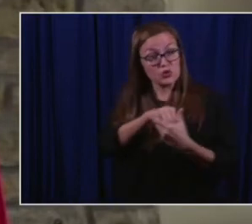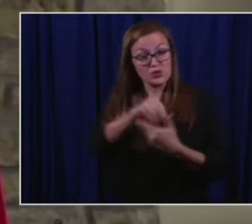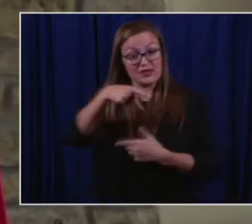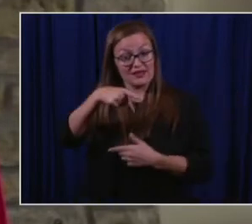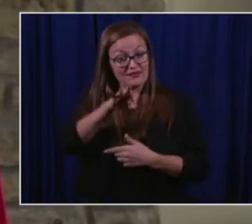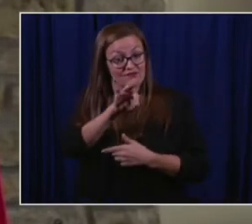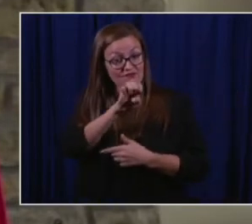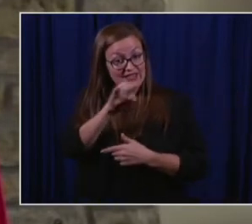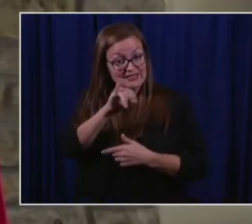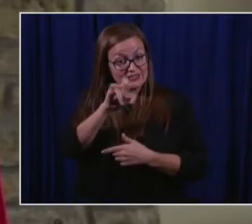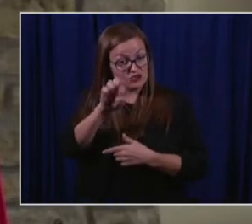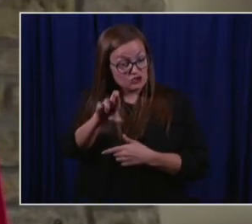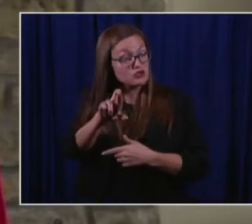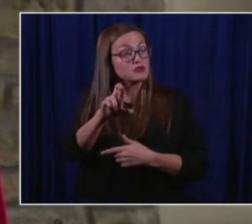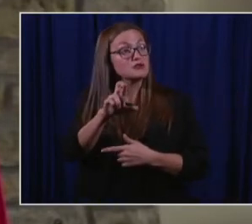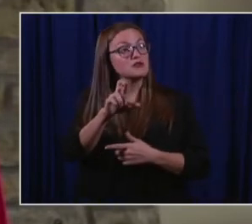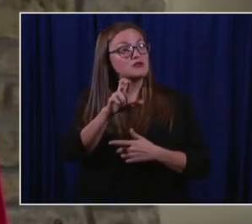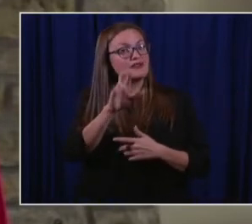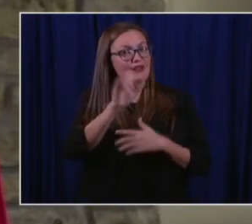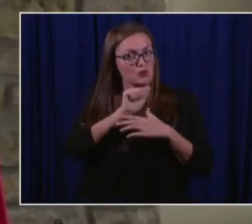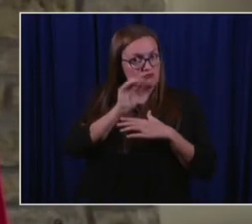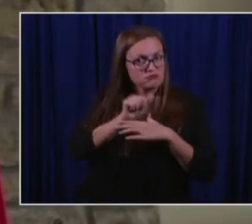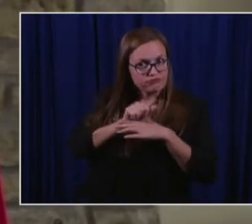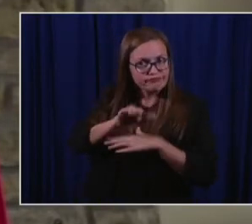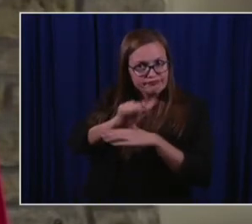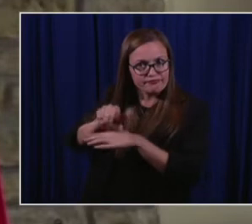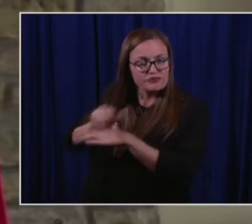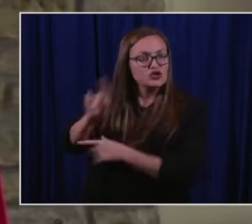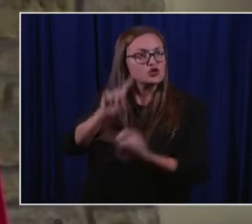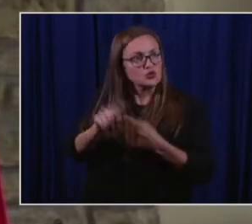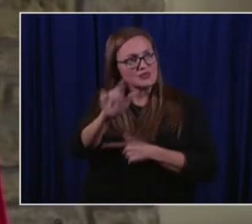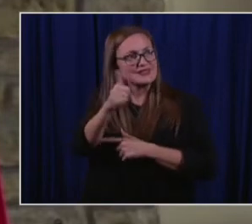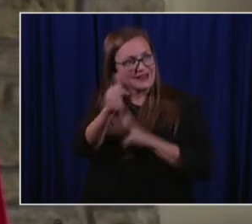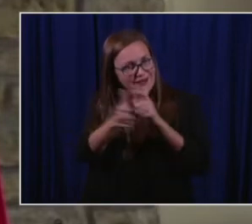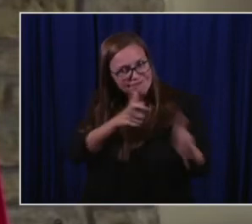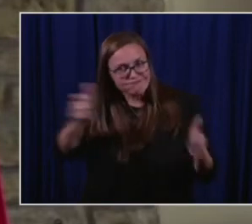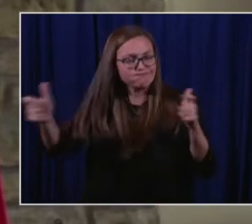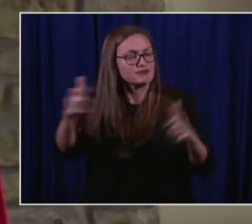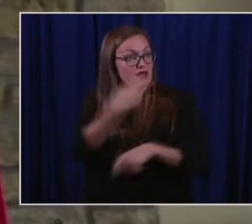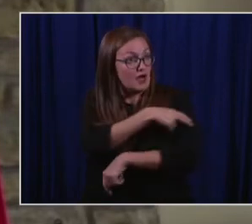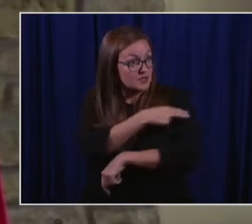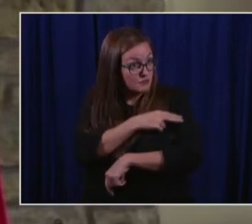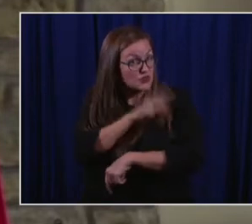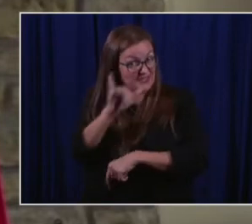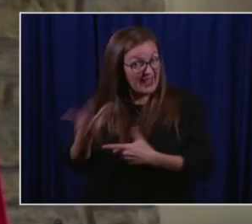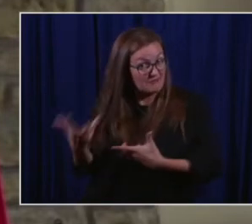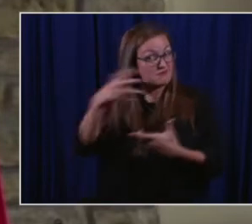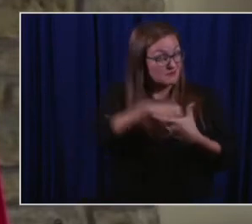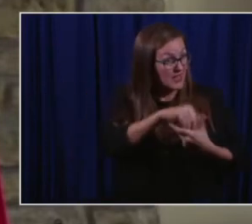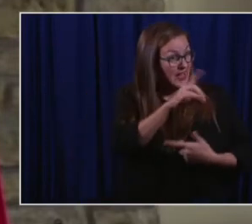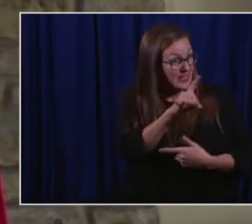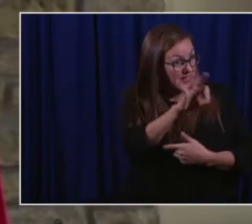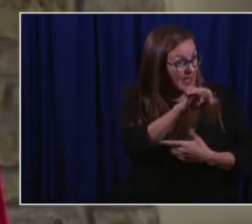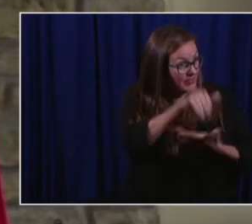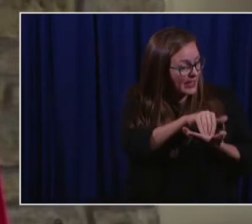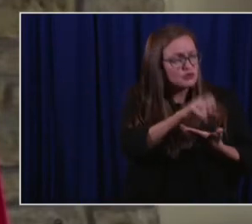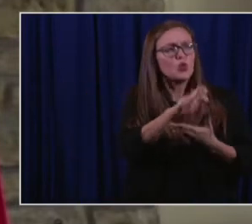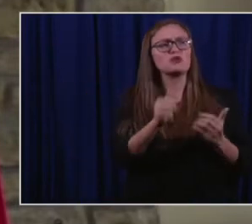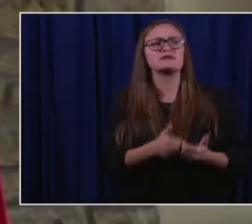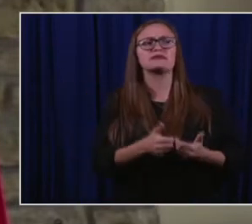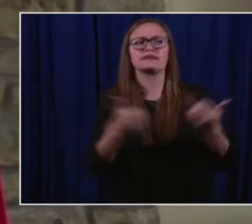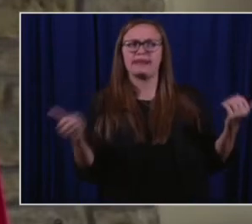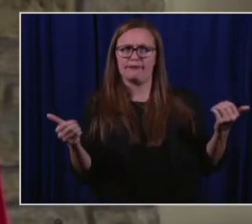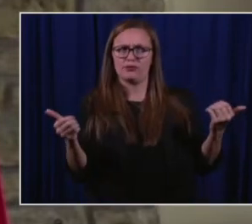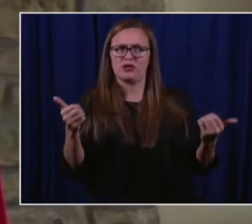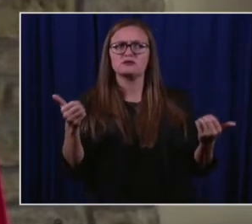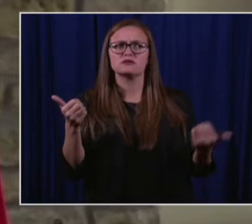go directly to the 10 largest hospitals, Cleveland Clinic, UH? Does that include in that number, or are they separate, getting